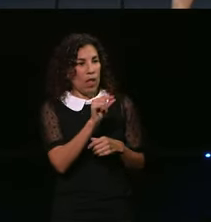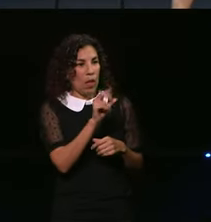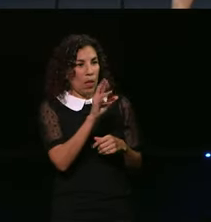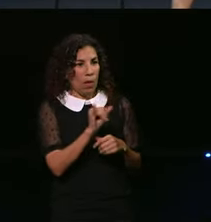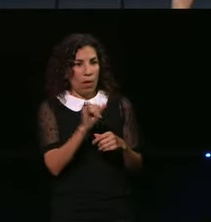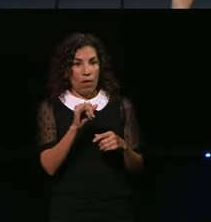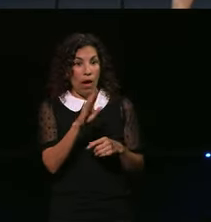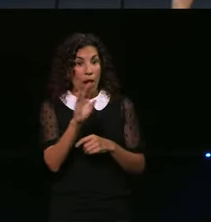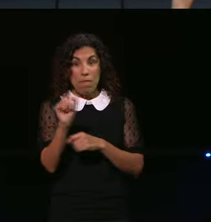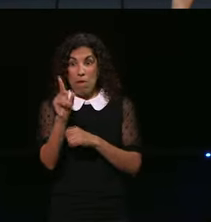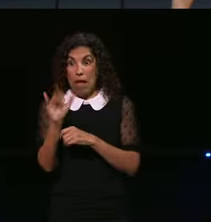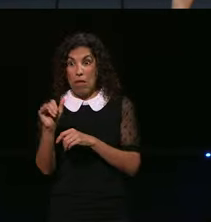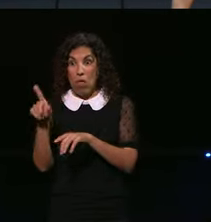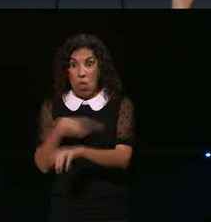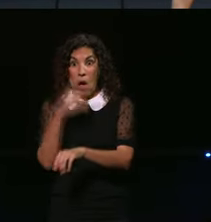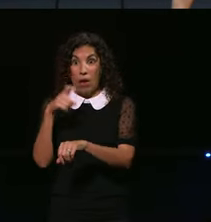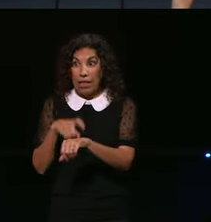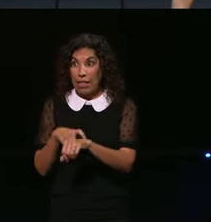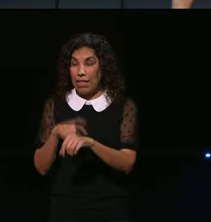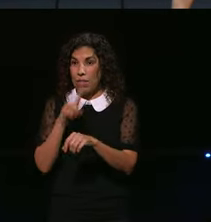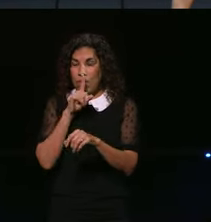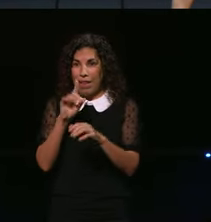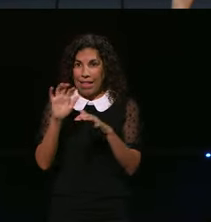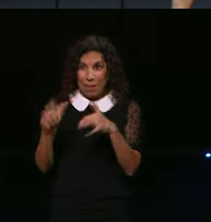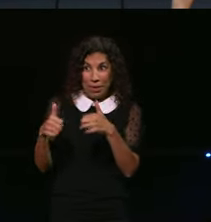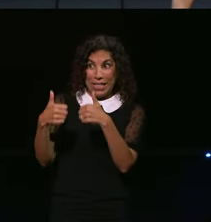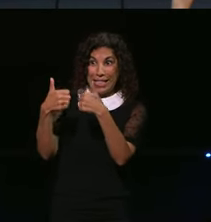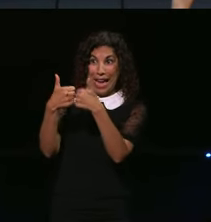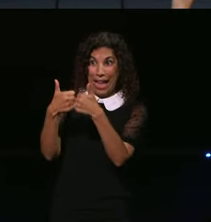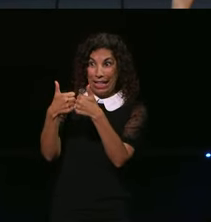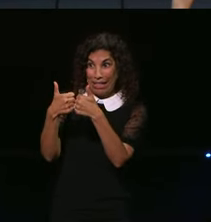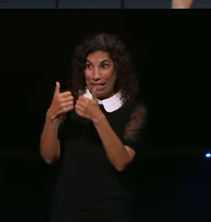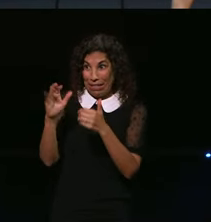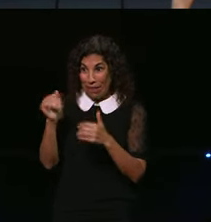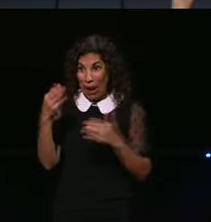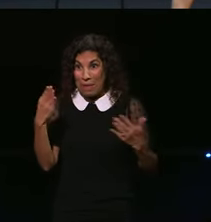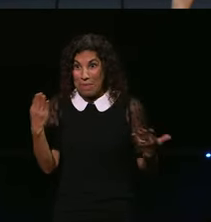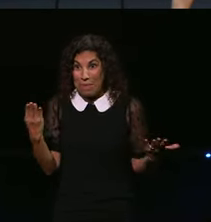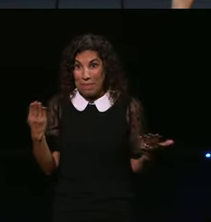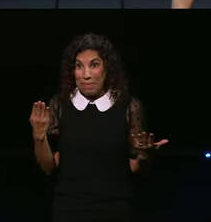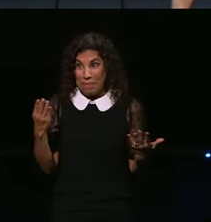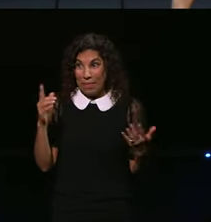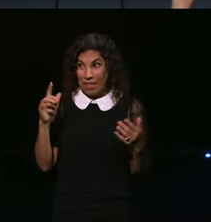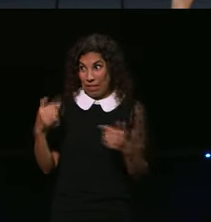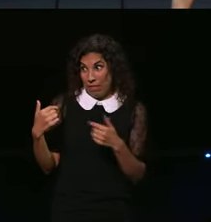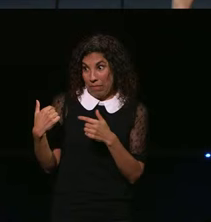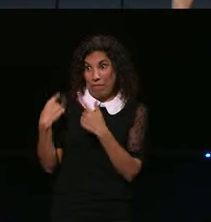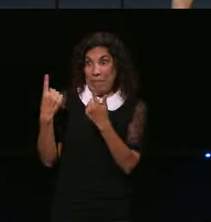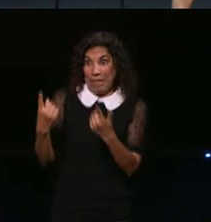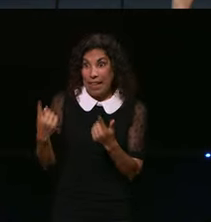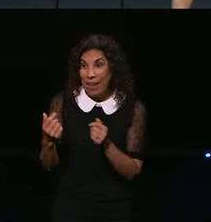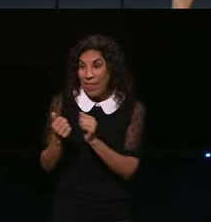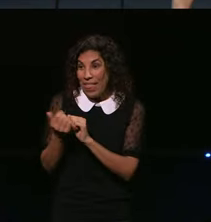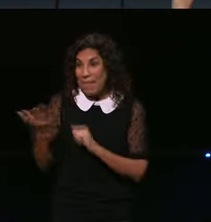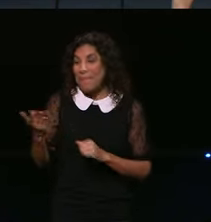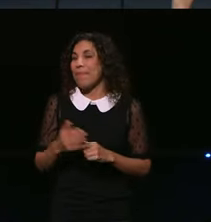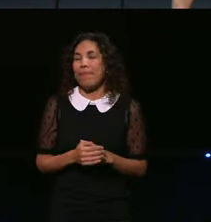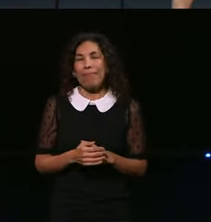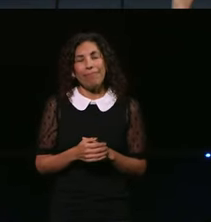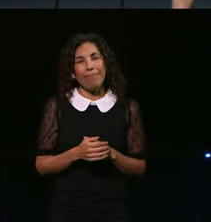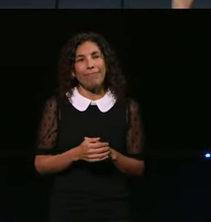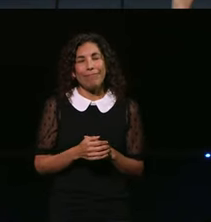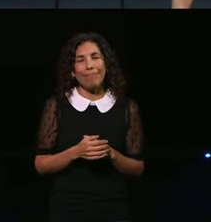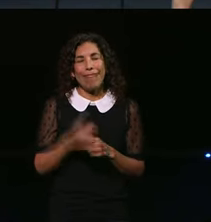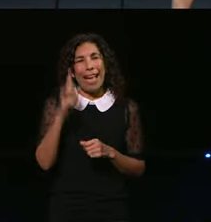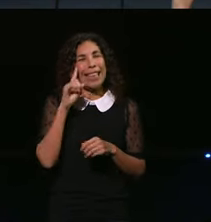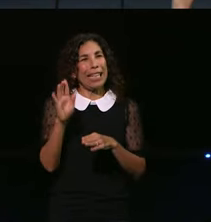been with Bradley a long time. Was this one of the most challenging jobs that you've had with him? I think it was the